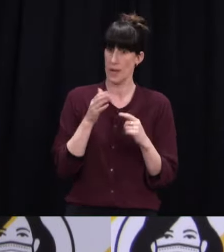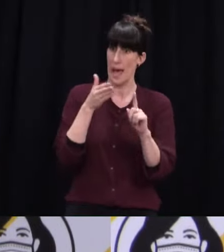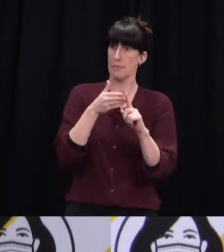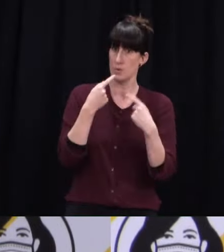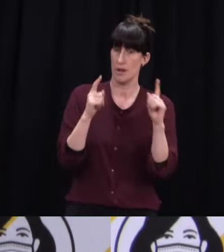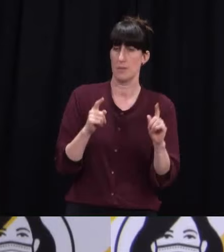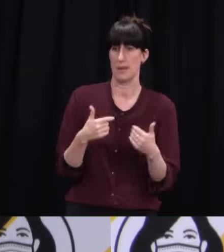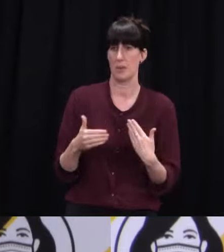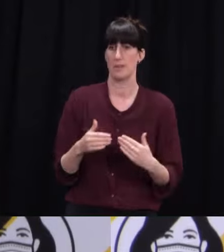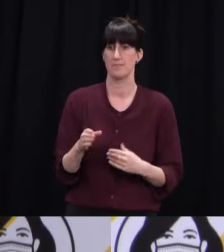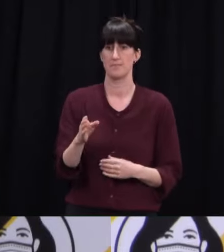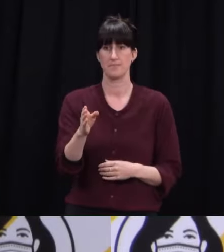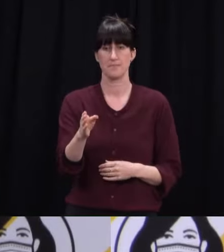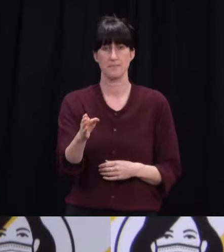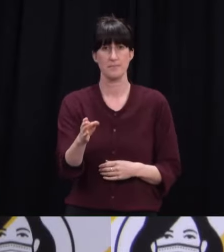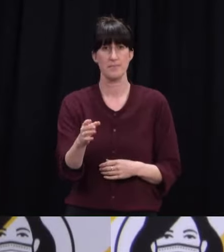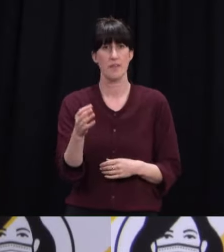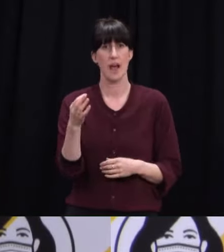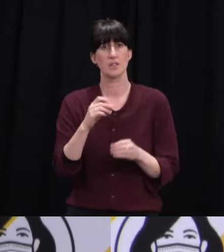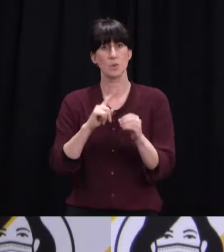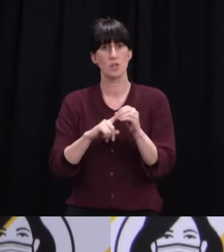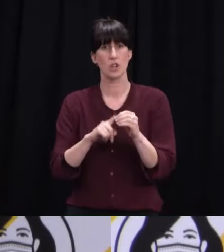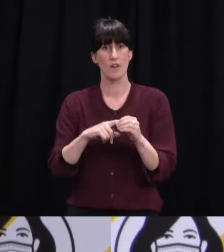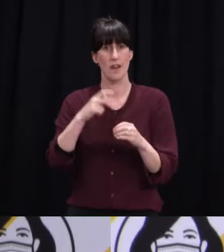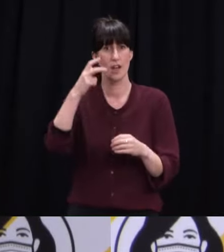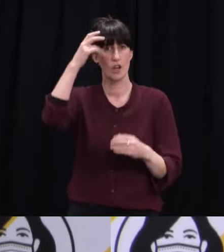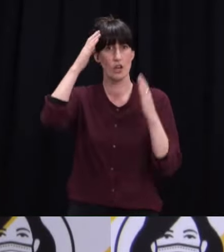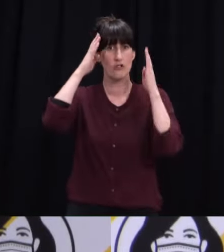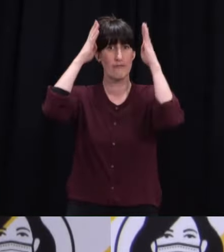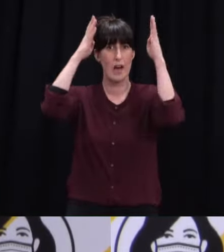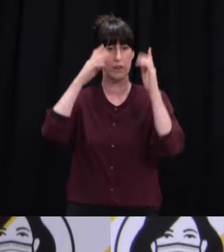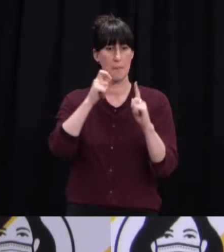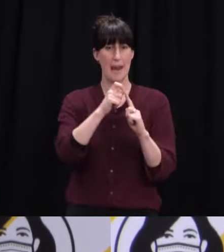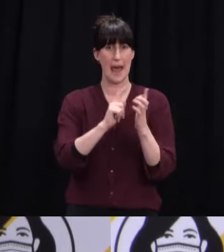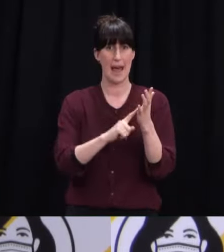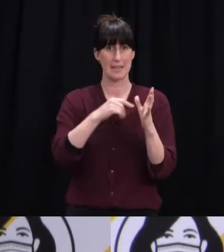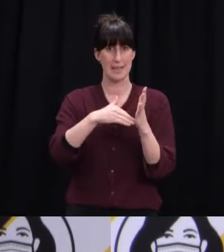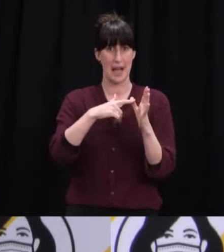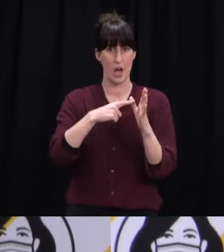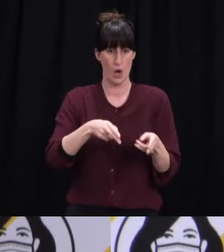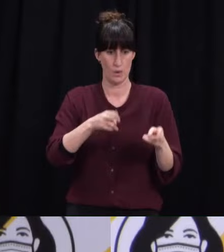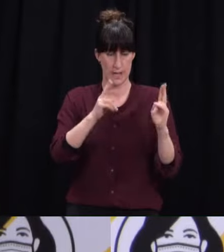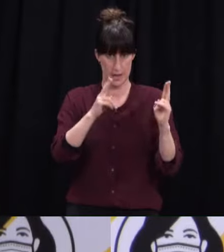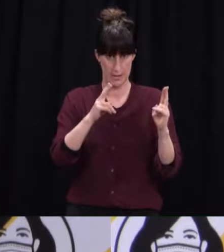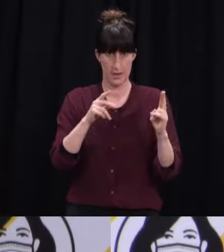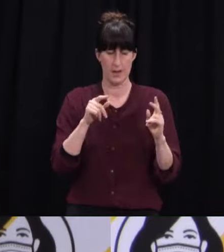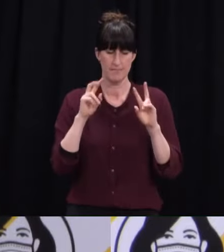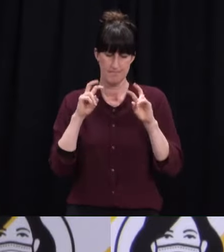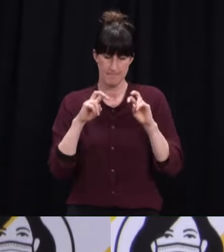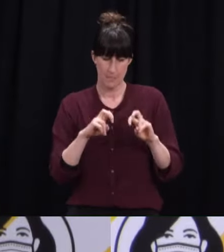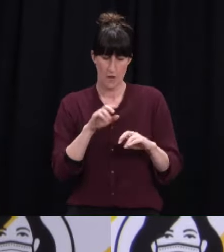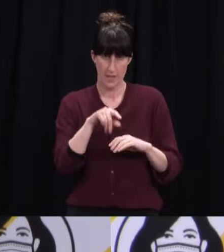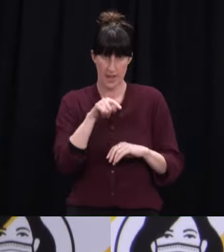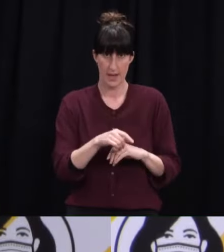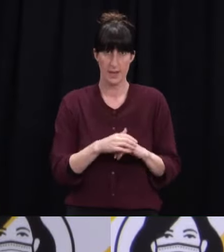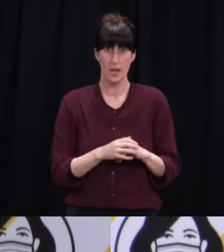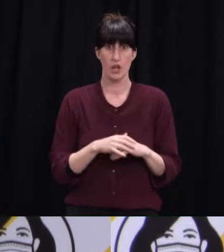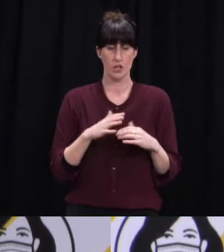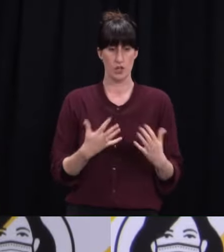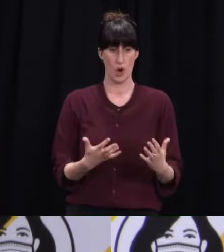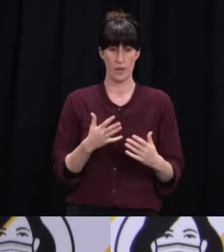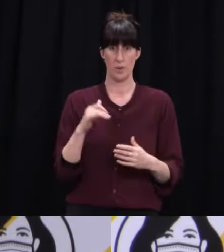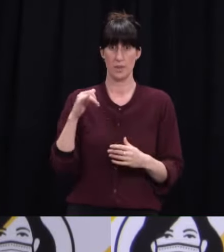investigation, we know that the family that contracted Delta from the Sydney returnee, the door opened, the family